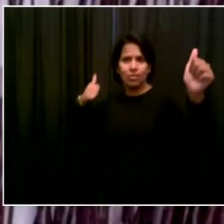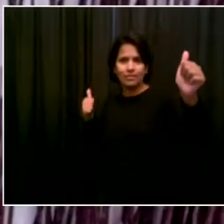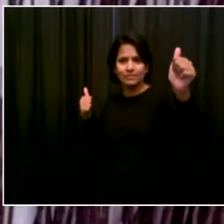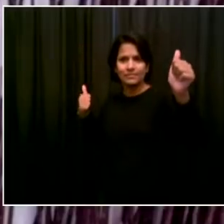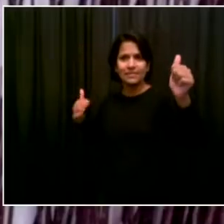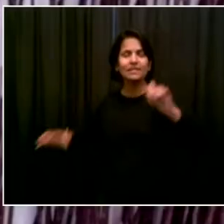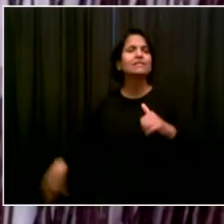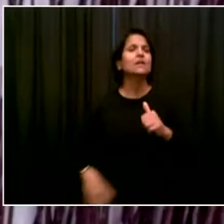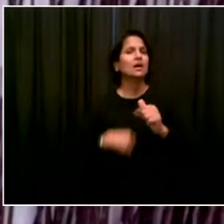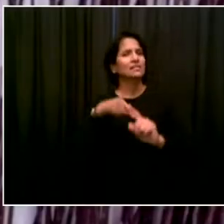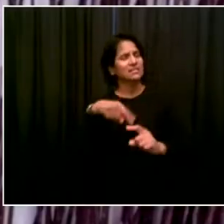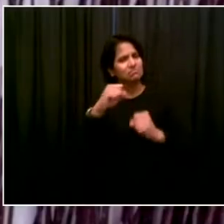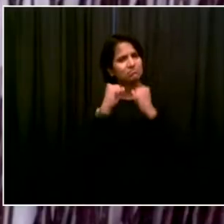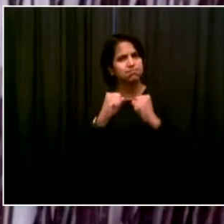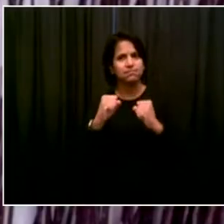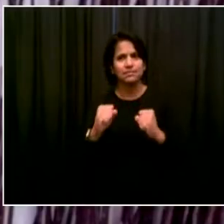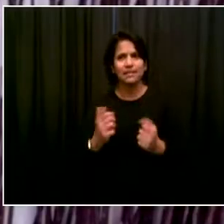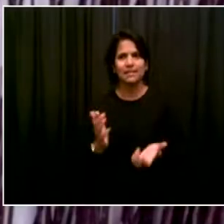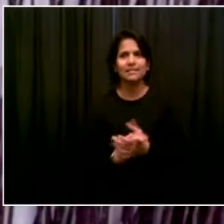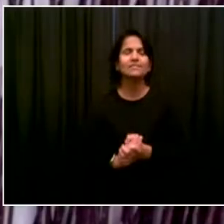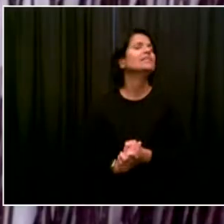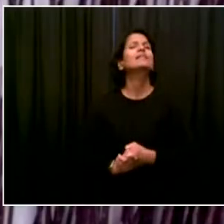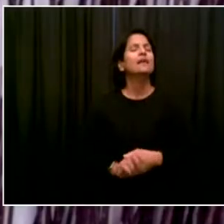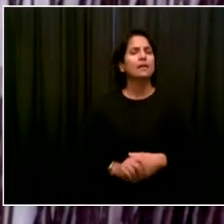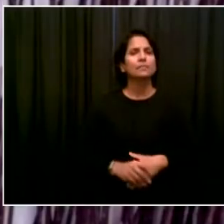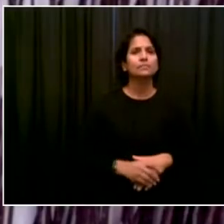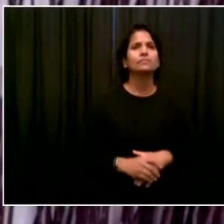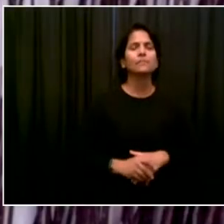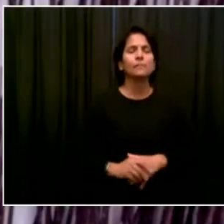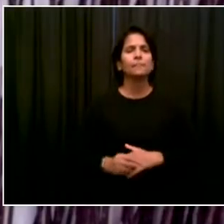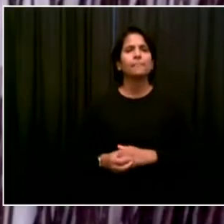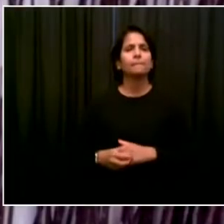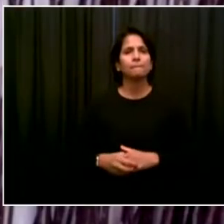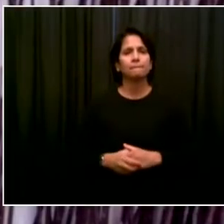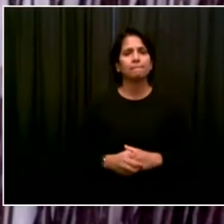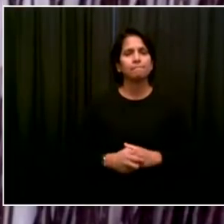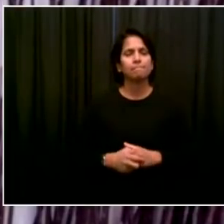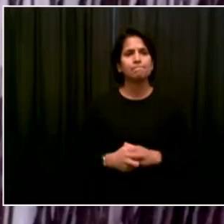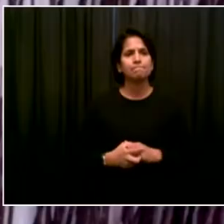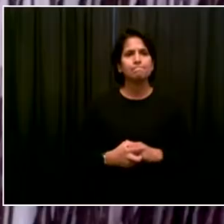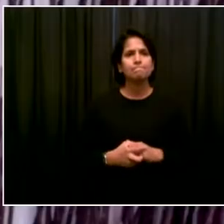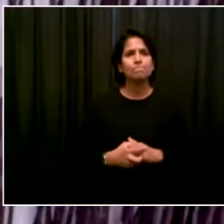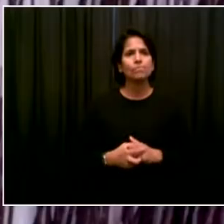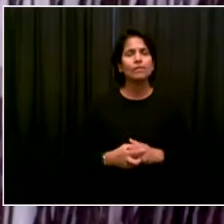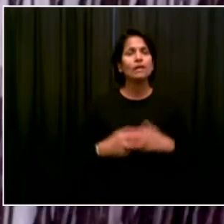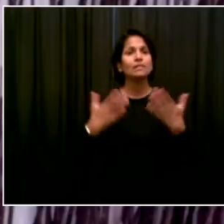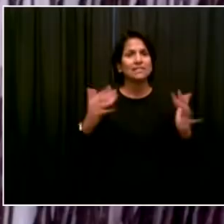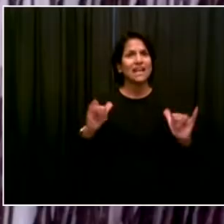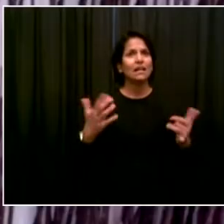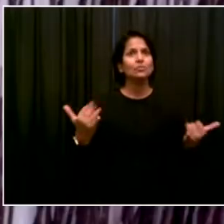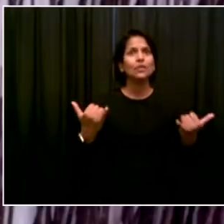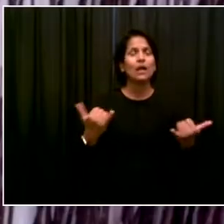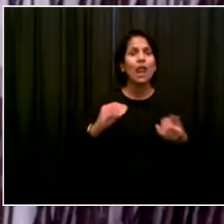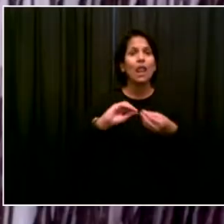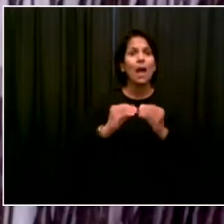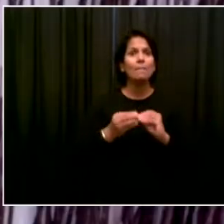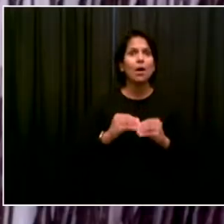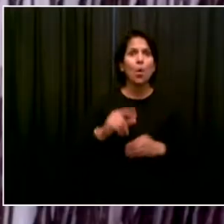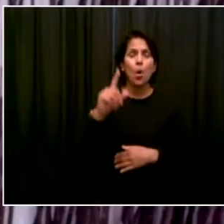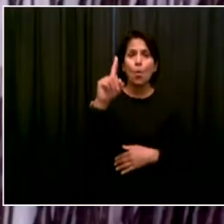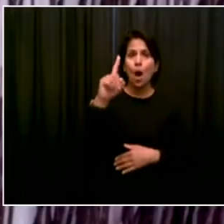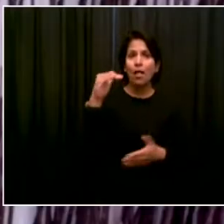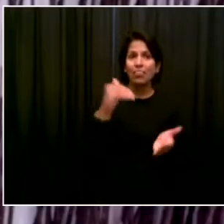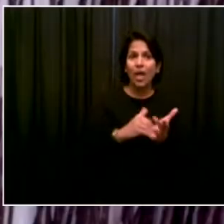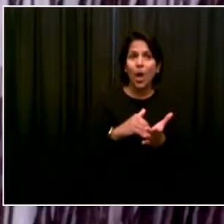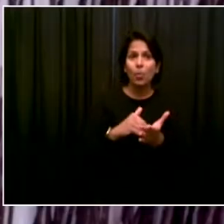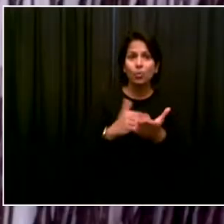enemy, even that is not enough. We're still seeing over 1,000 new cases a day. And with the weather getting colder,